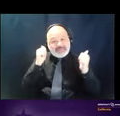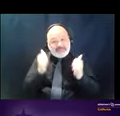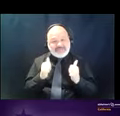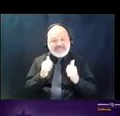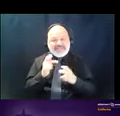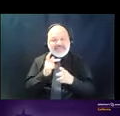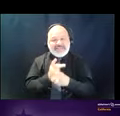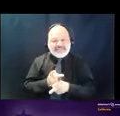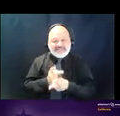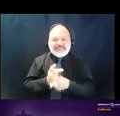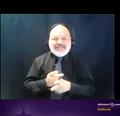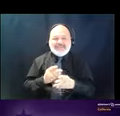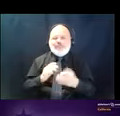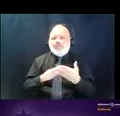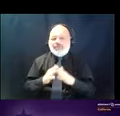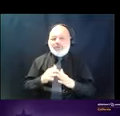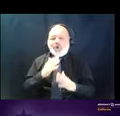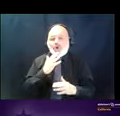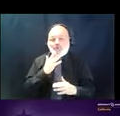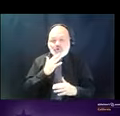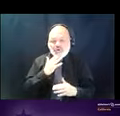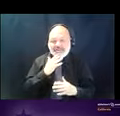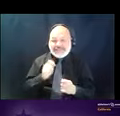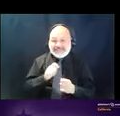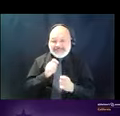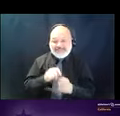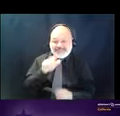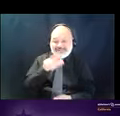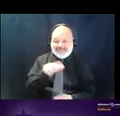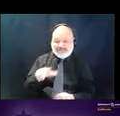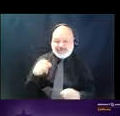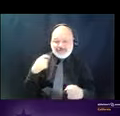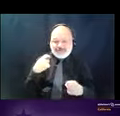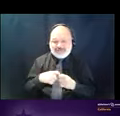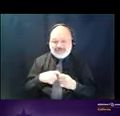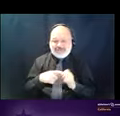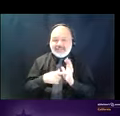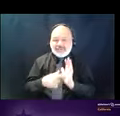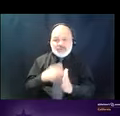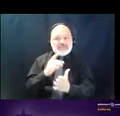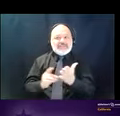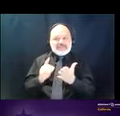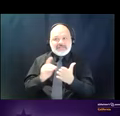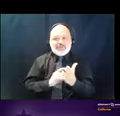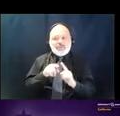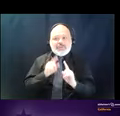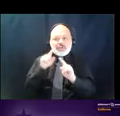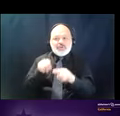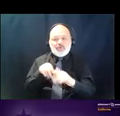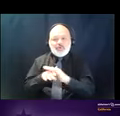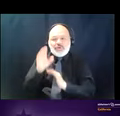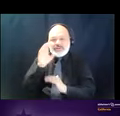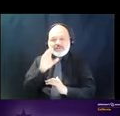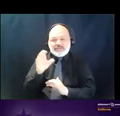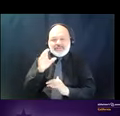clear that communities of color, specifically 33% of Latinos, report discrimination seeking healthcare. Next